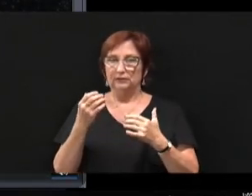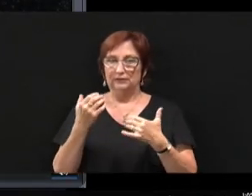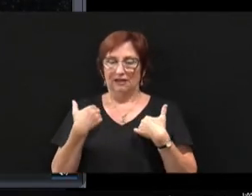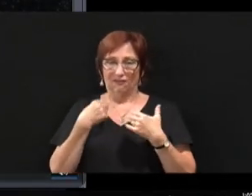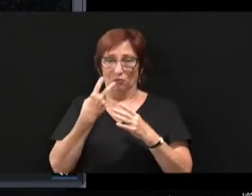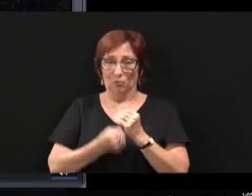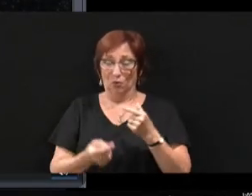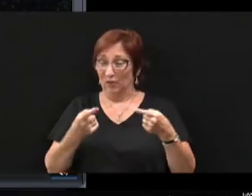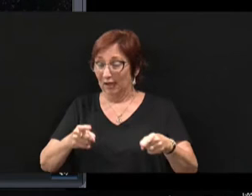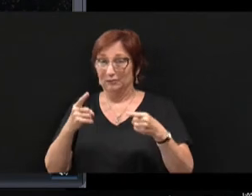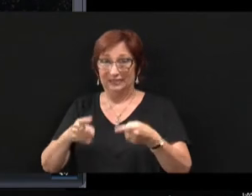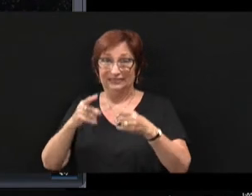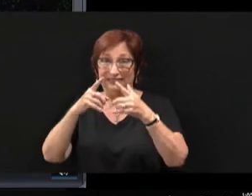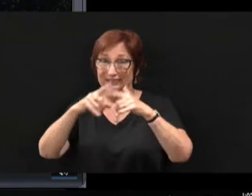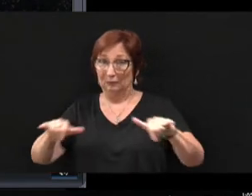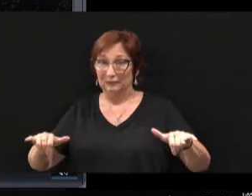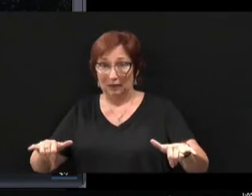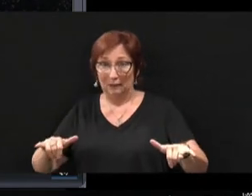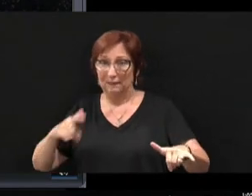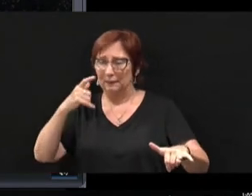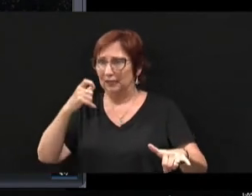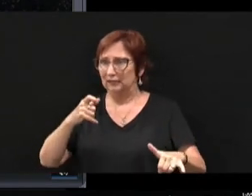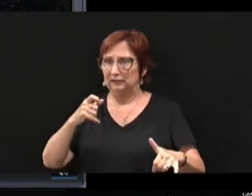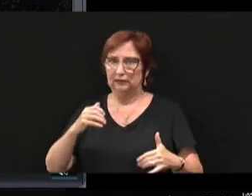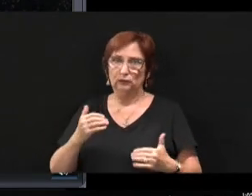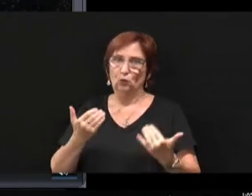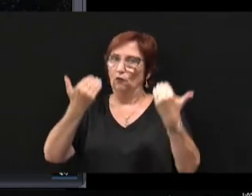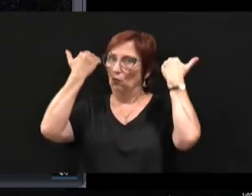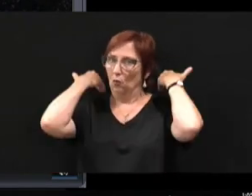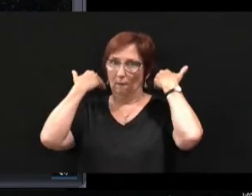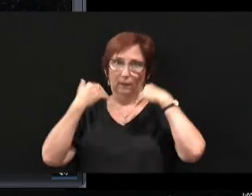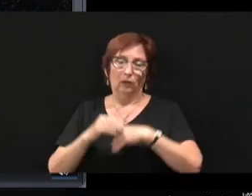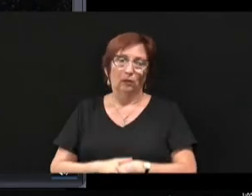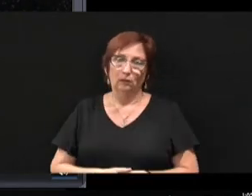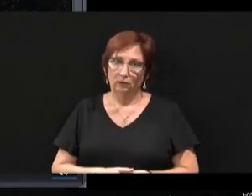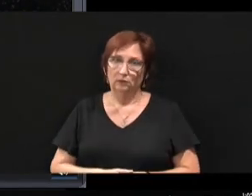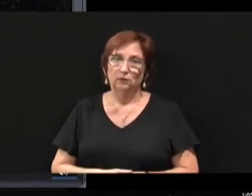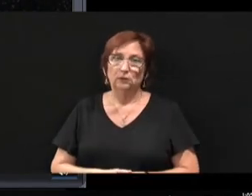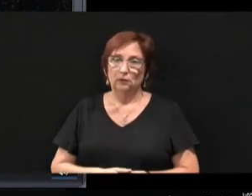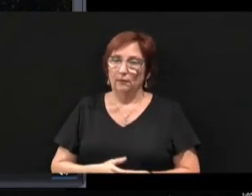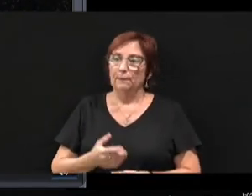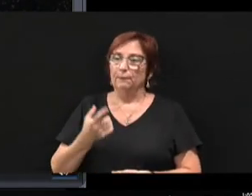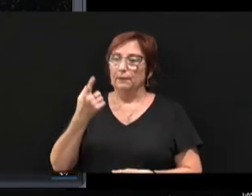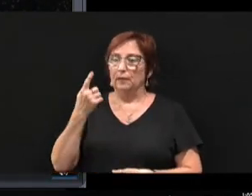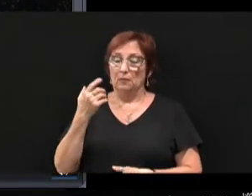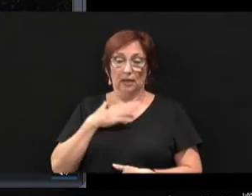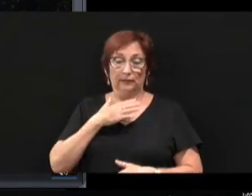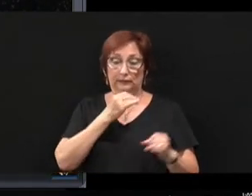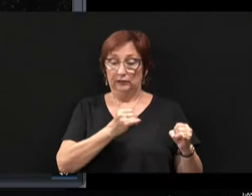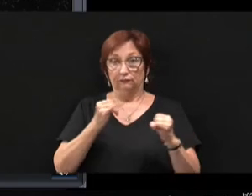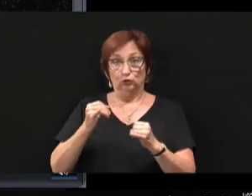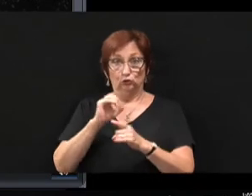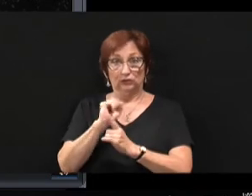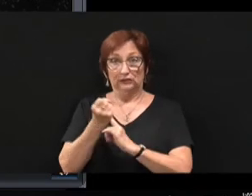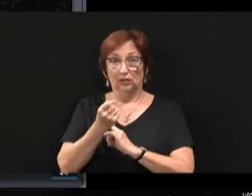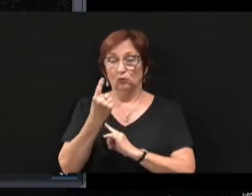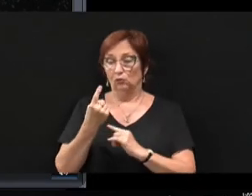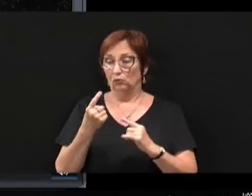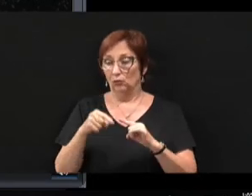on because it's just a little much. Even in my individual settings, or when I have two or three students